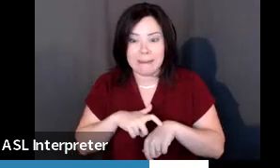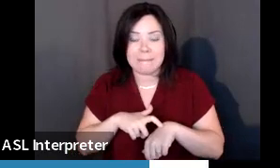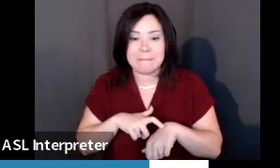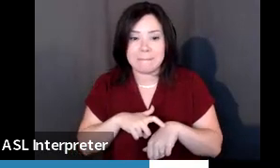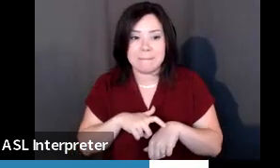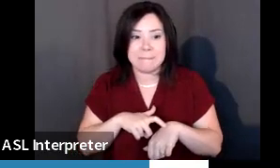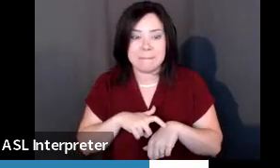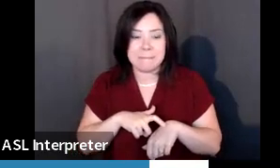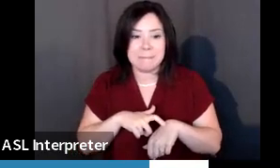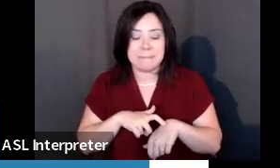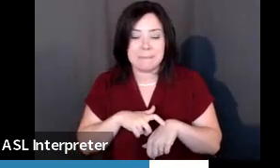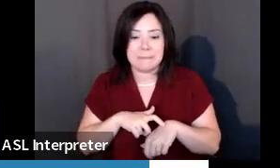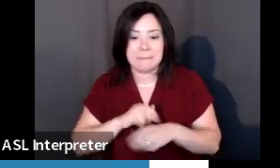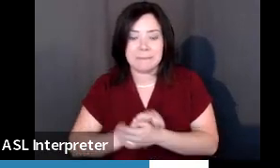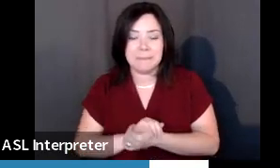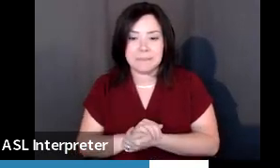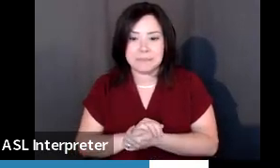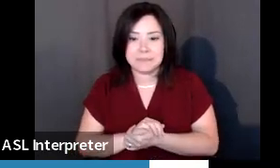So